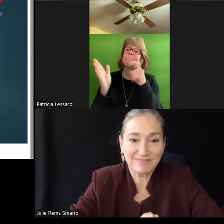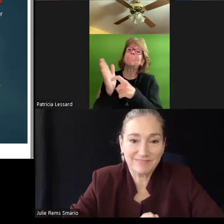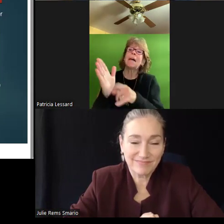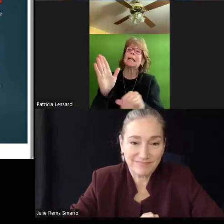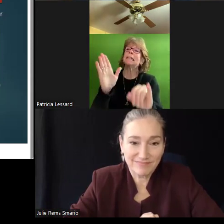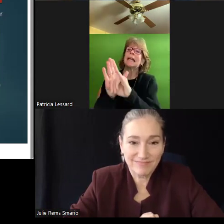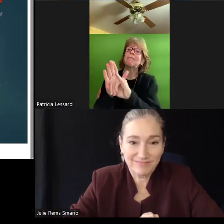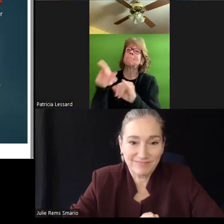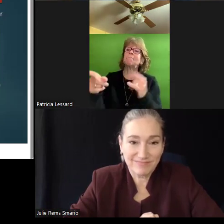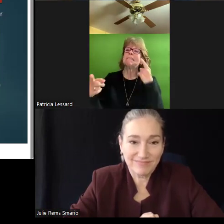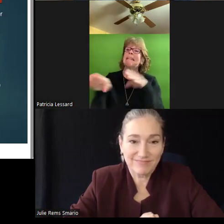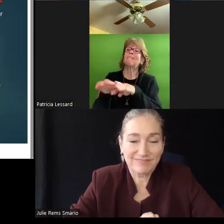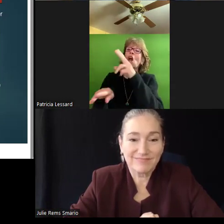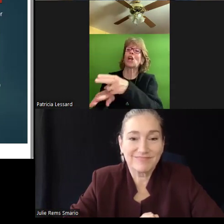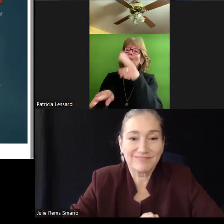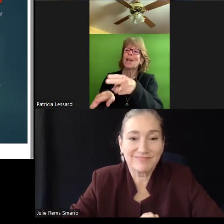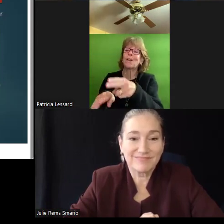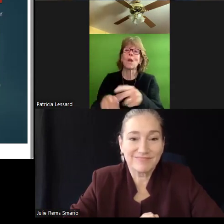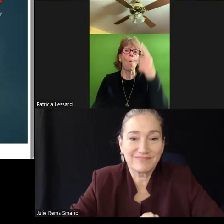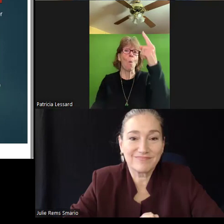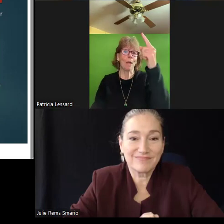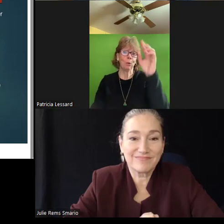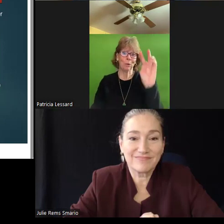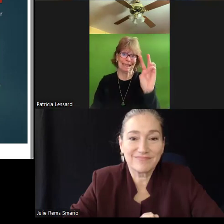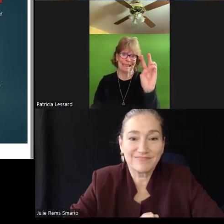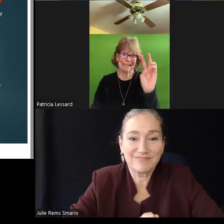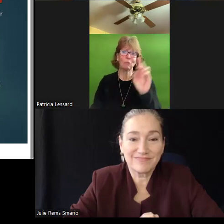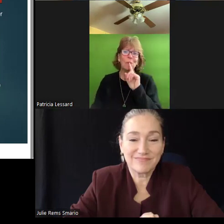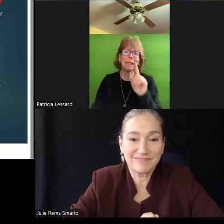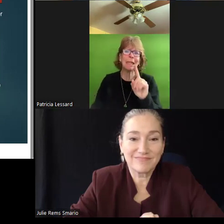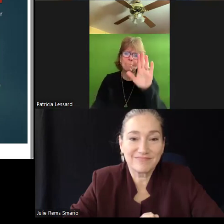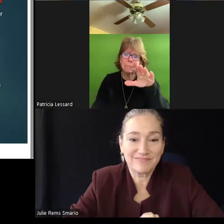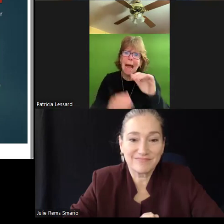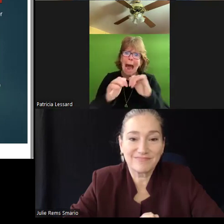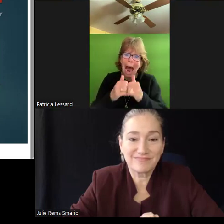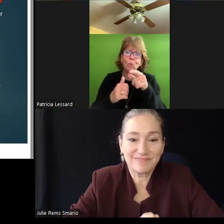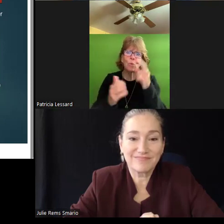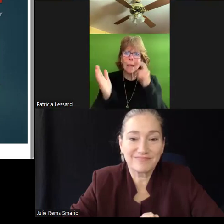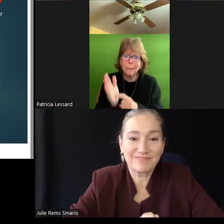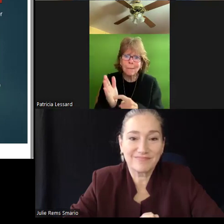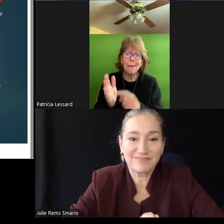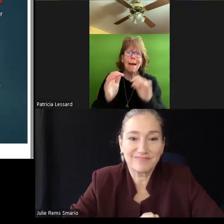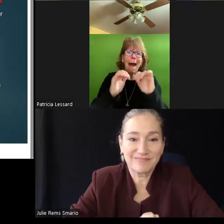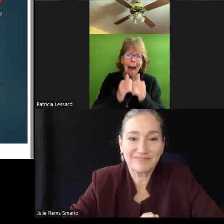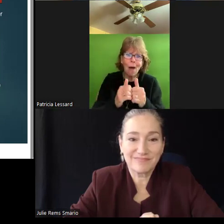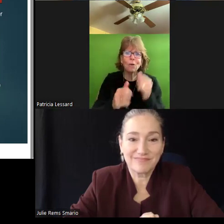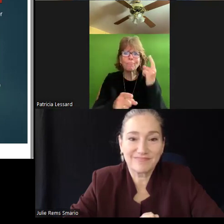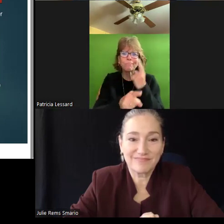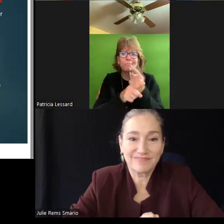And the first 6 are about how to make sure we do identify those children. And